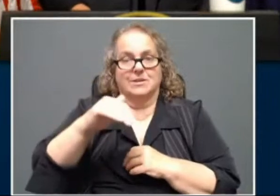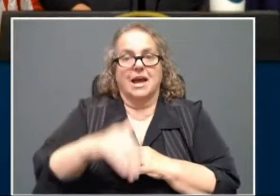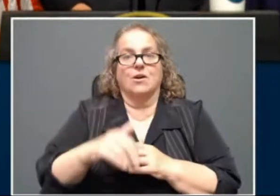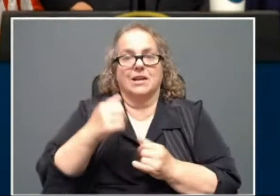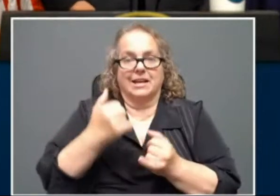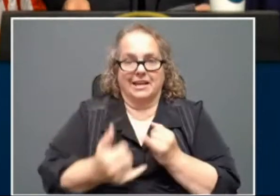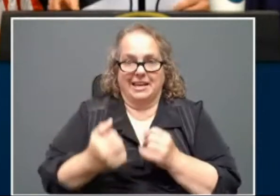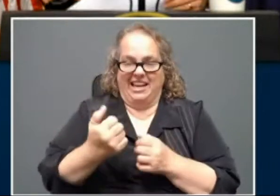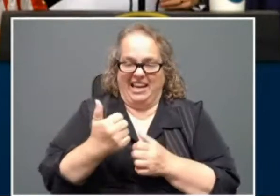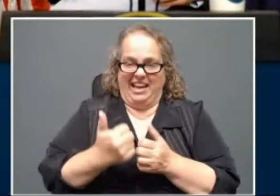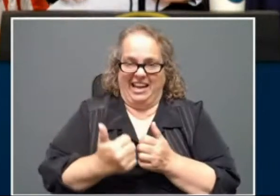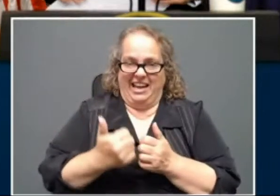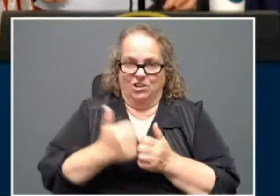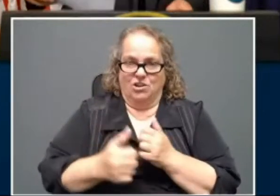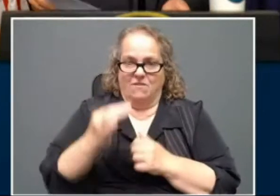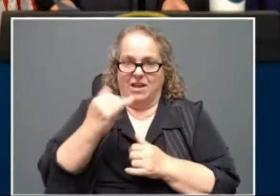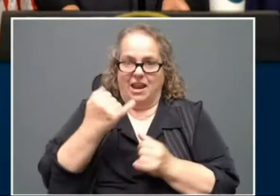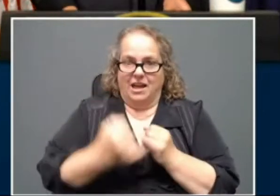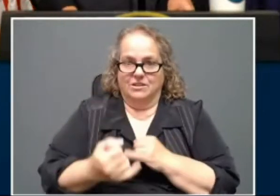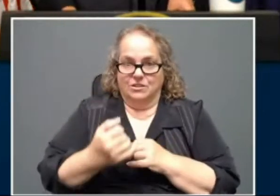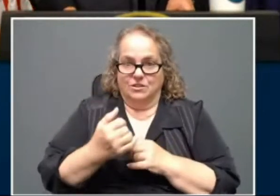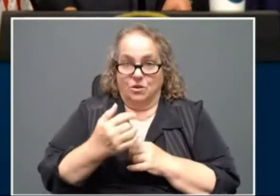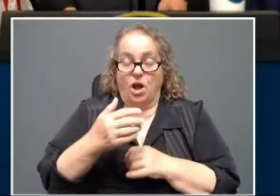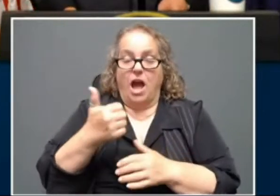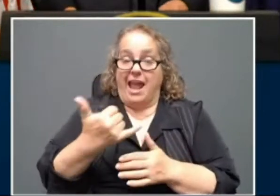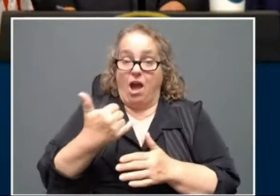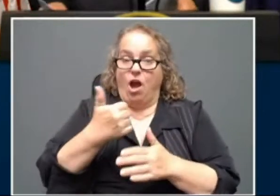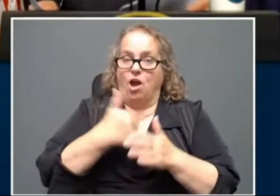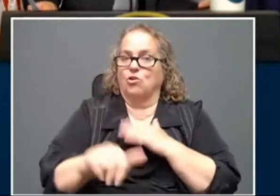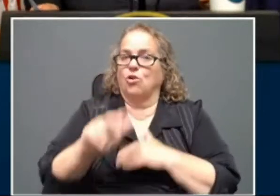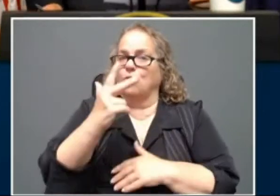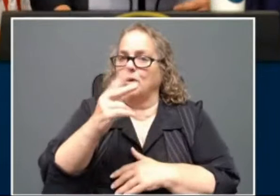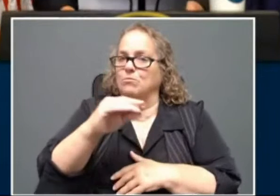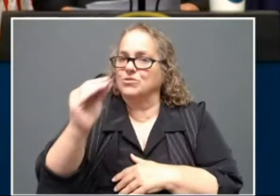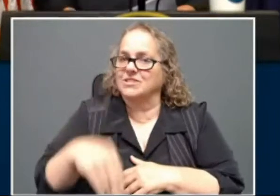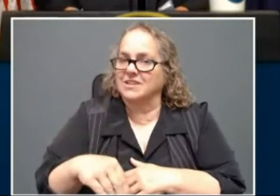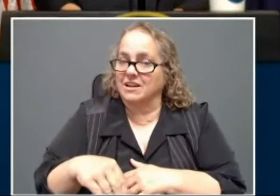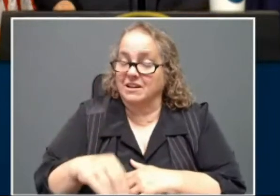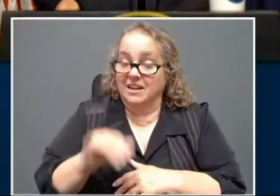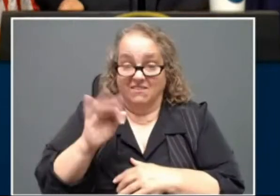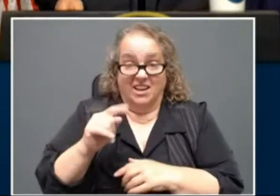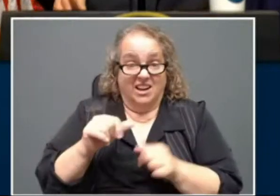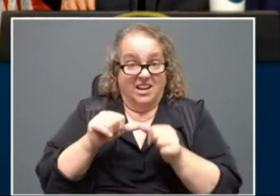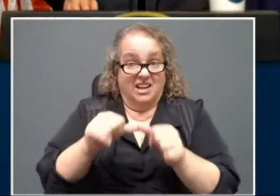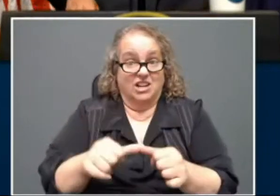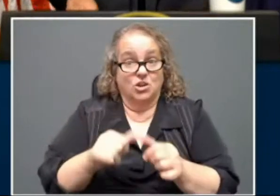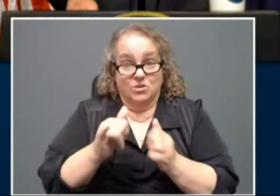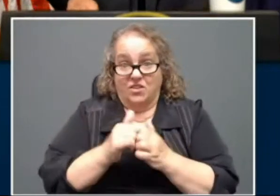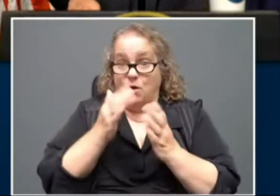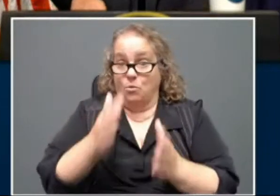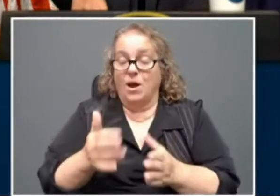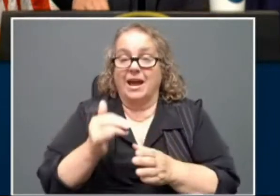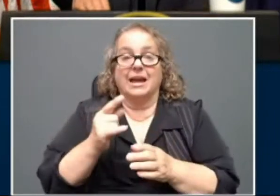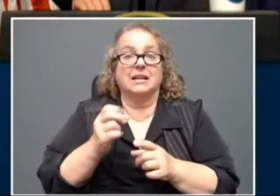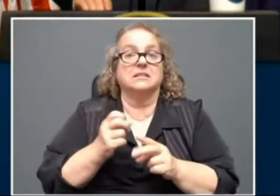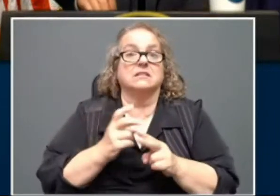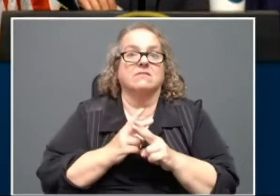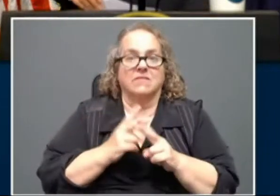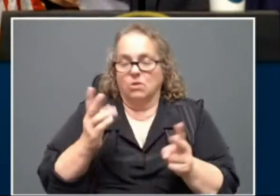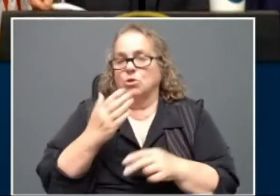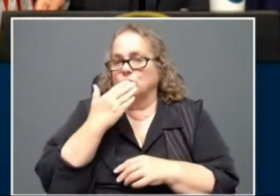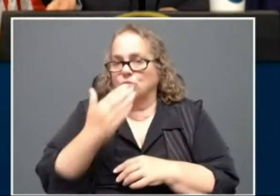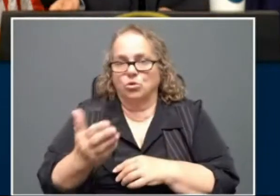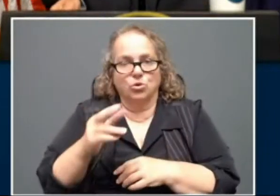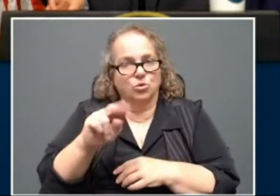is under 3%. Certainly, if this continues in that direction, it is very good news.